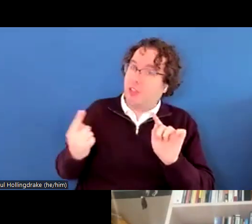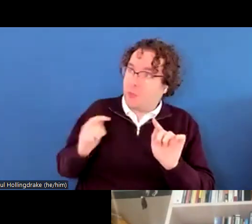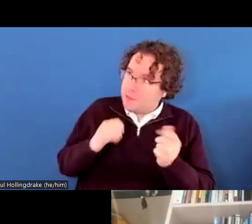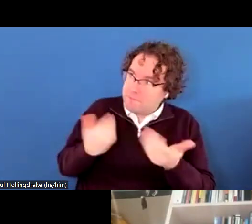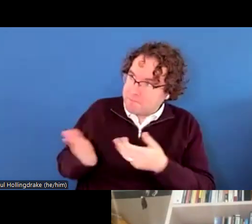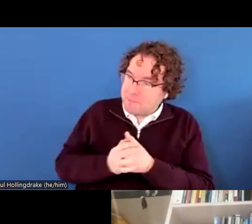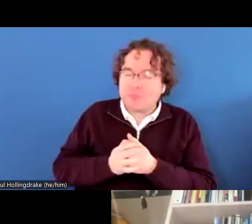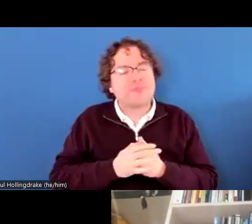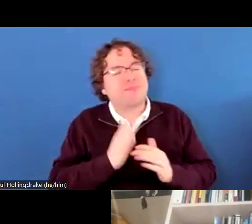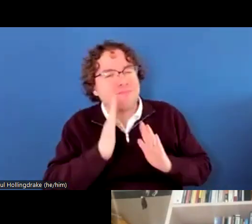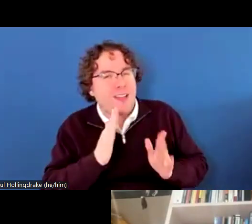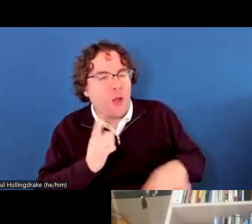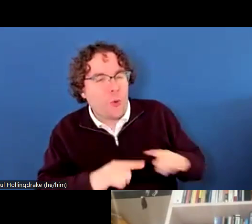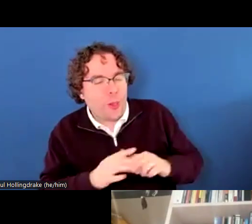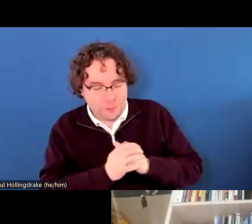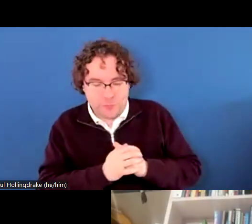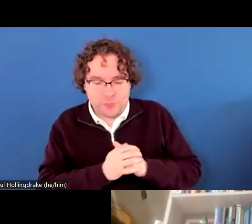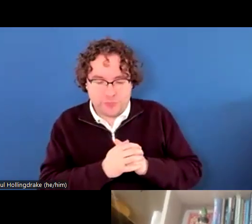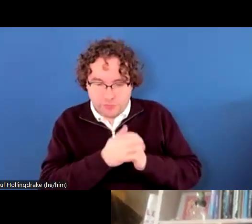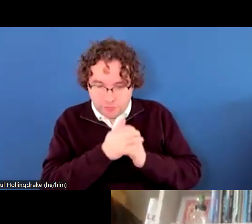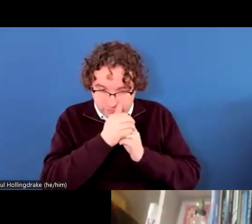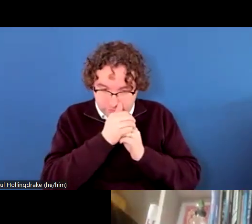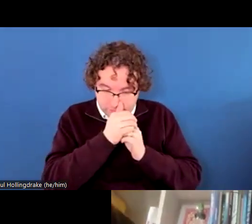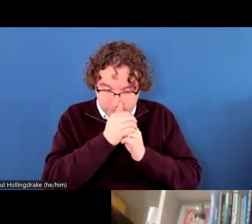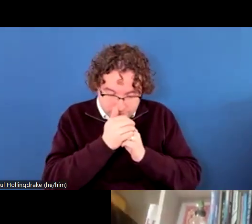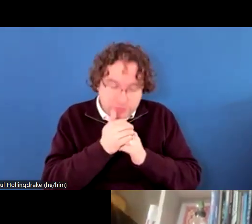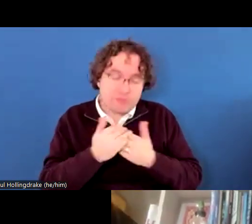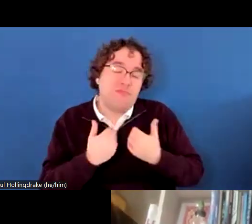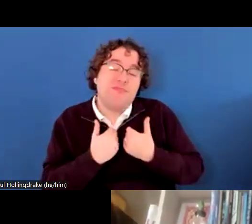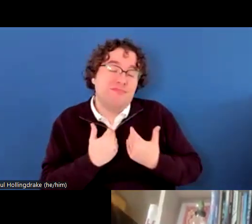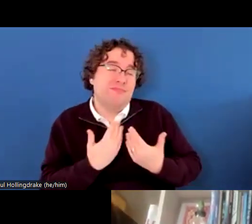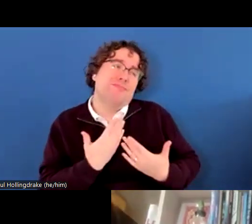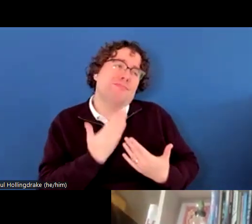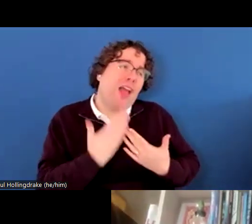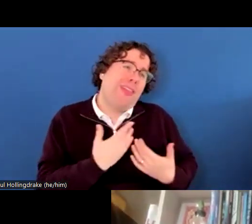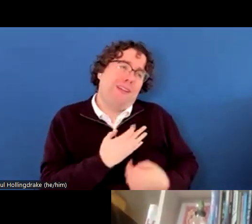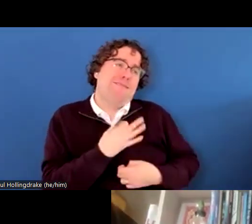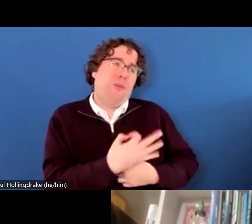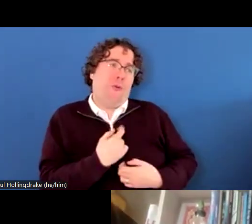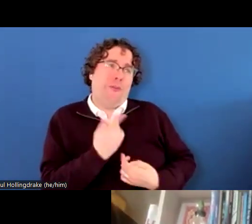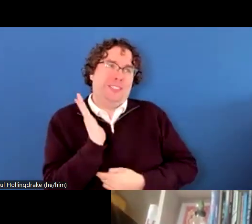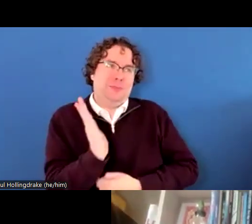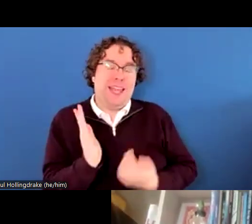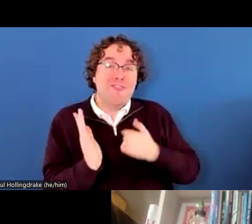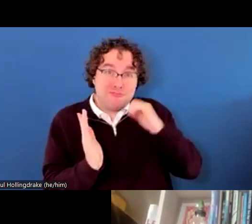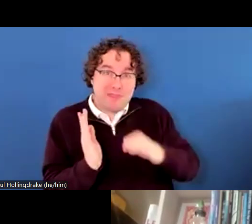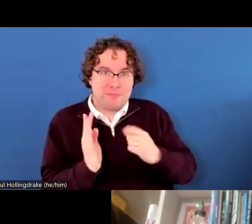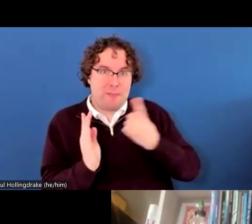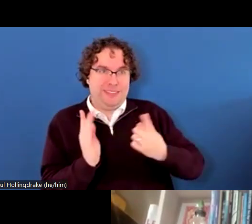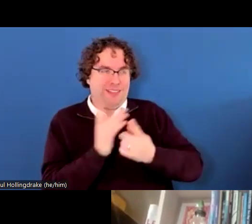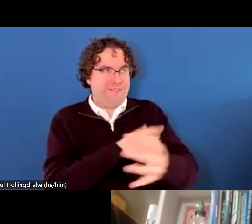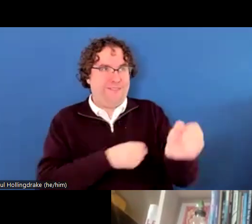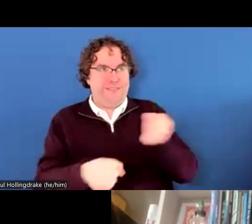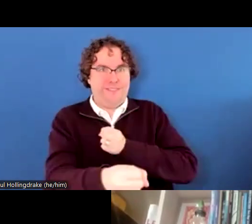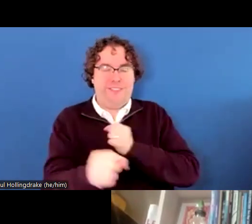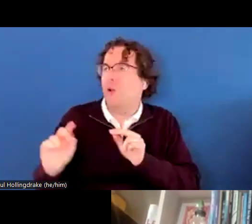everyone. So it's really I'm feel really honored to like speak here because I remember be watching one of these